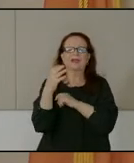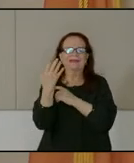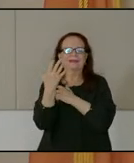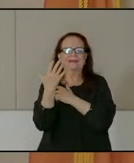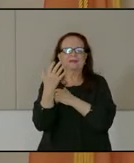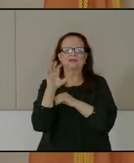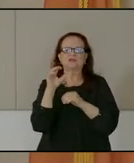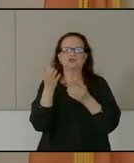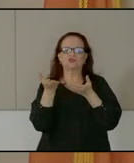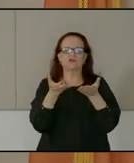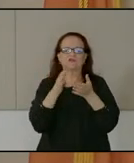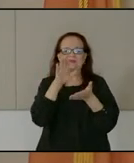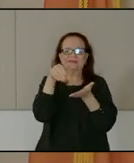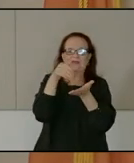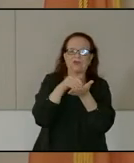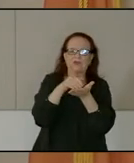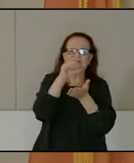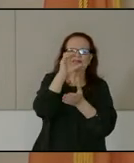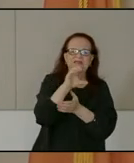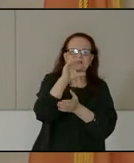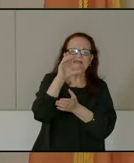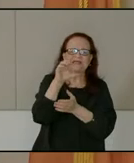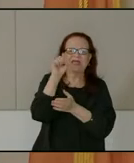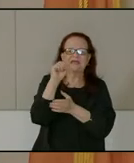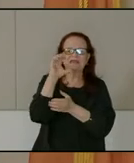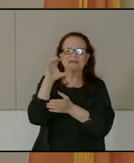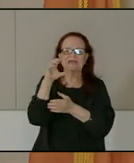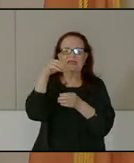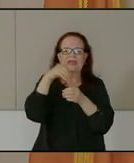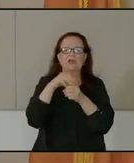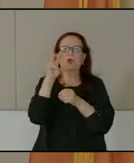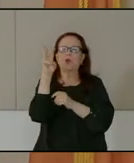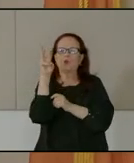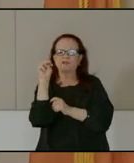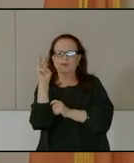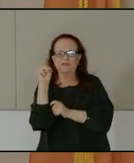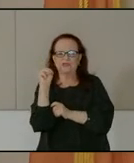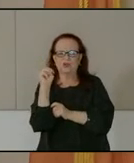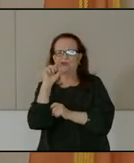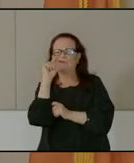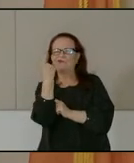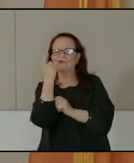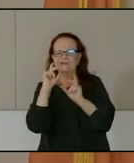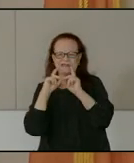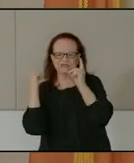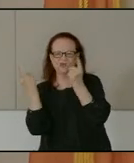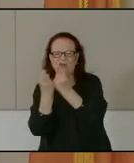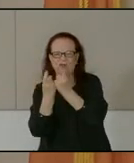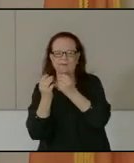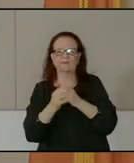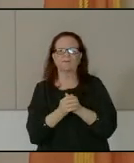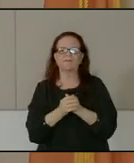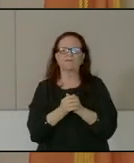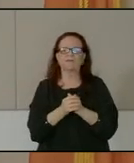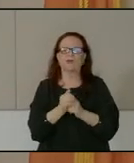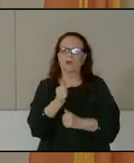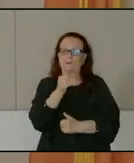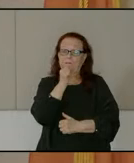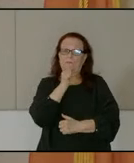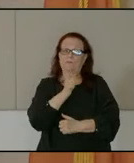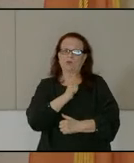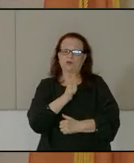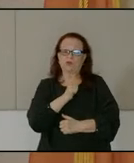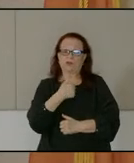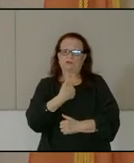Service Center, or the CCSC, in the city of Westminster, in the first district. On a personal note, I would like to take